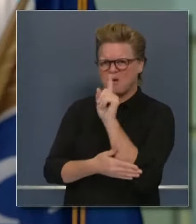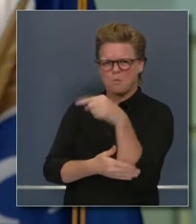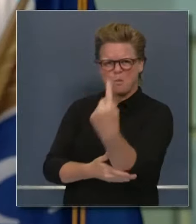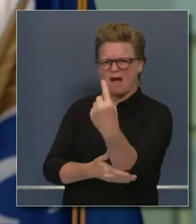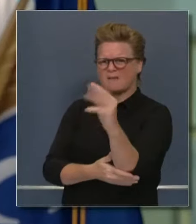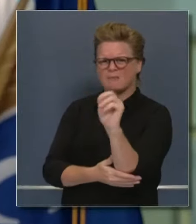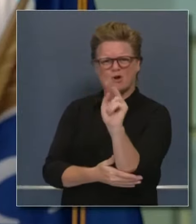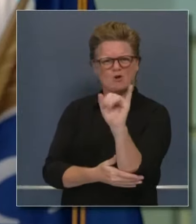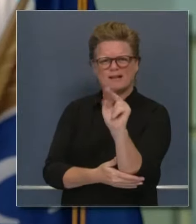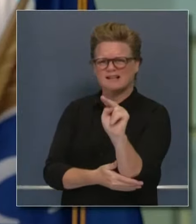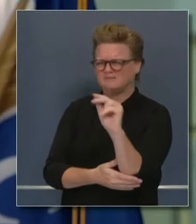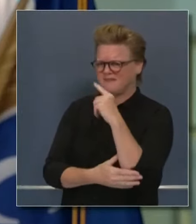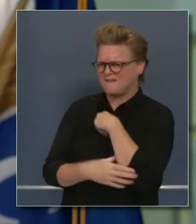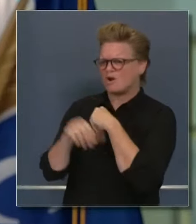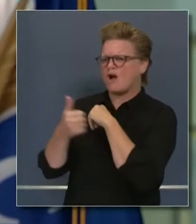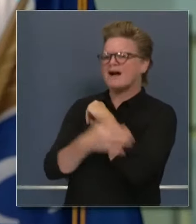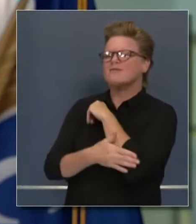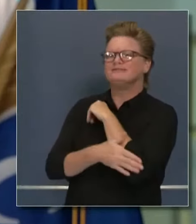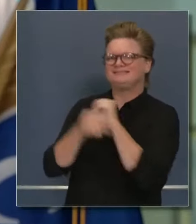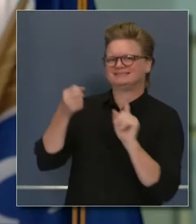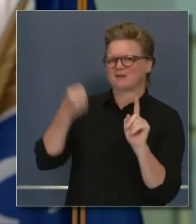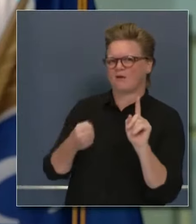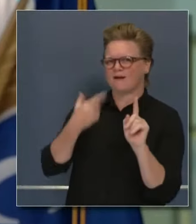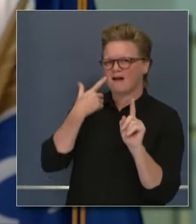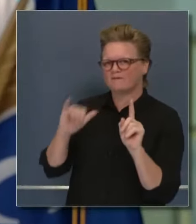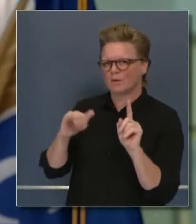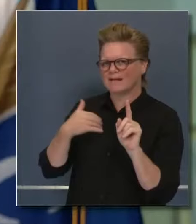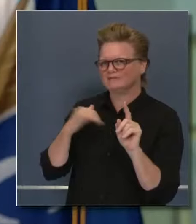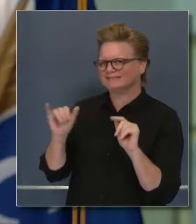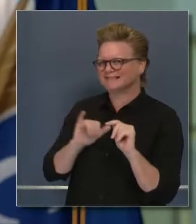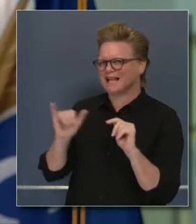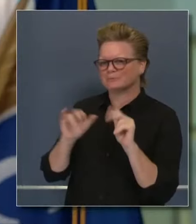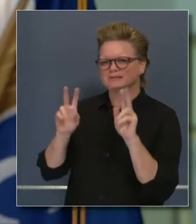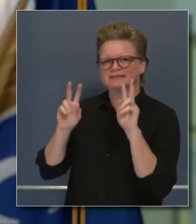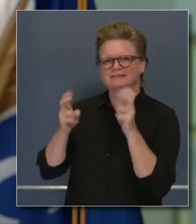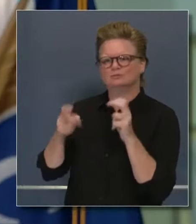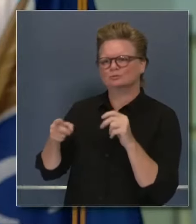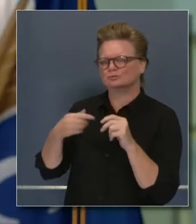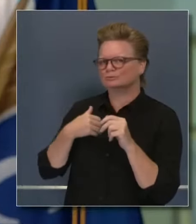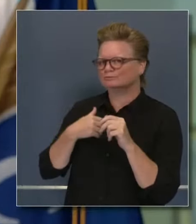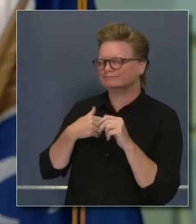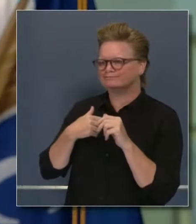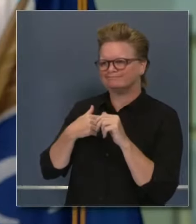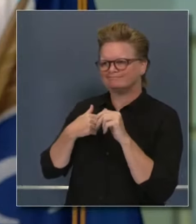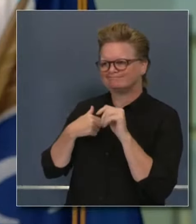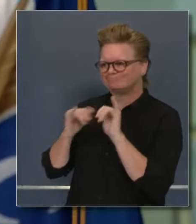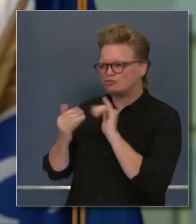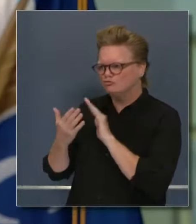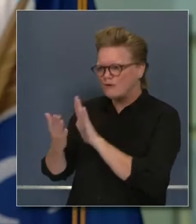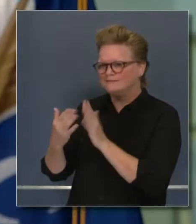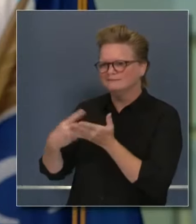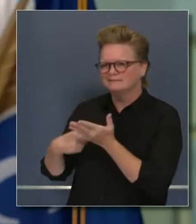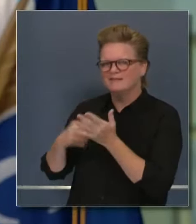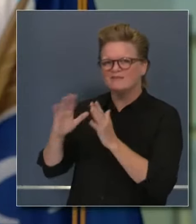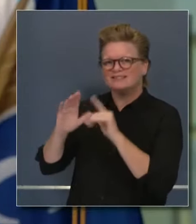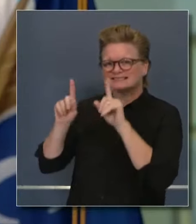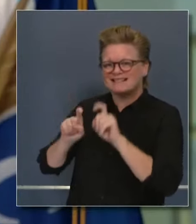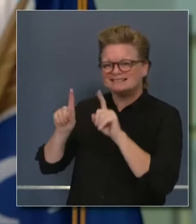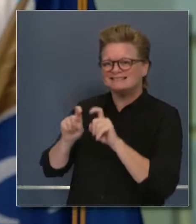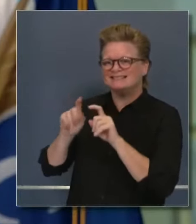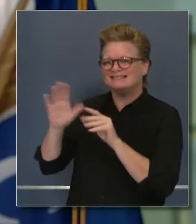large county in Southern California, San Diego, about looking at exactly testing data and testing information that